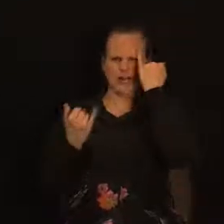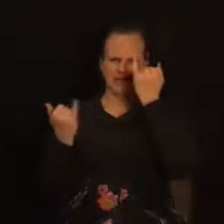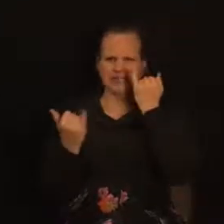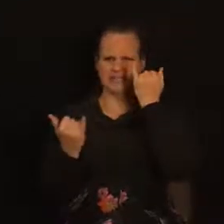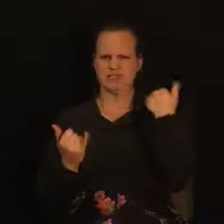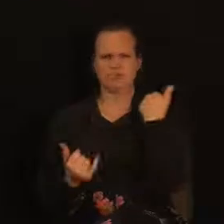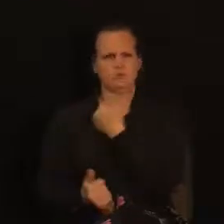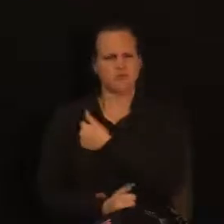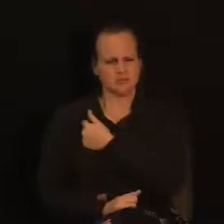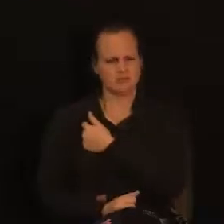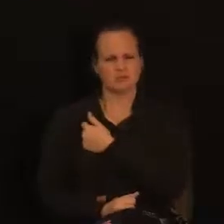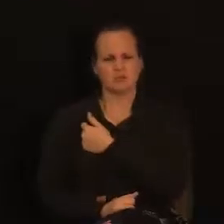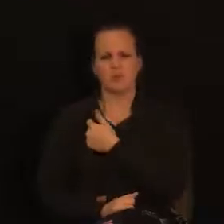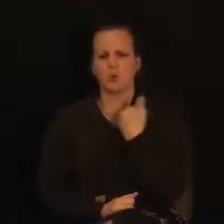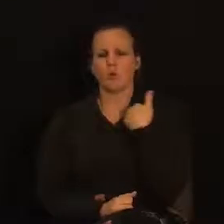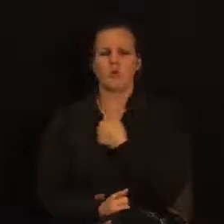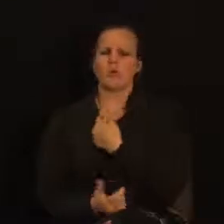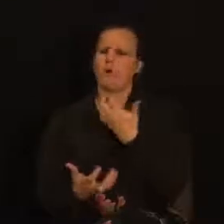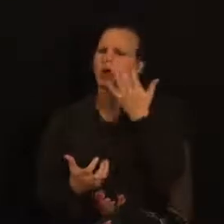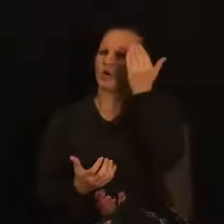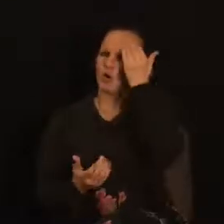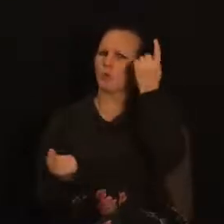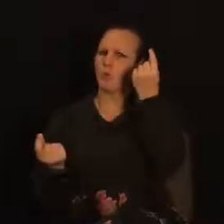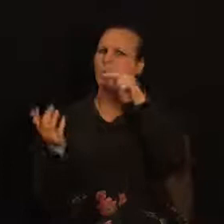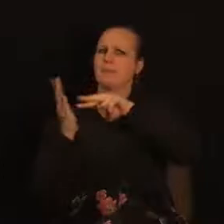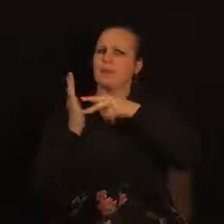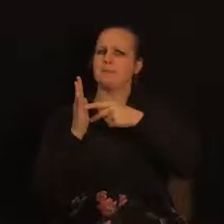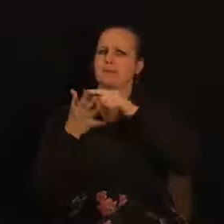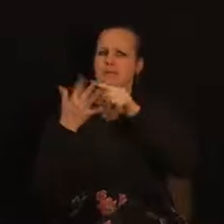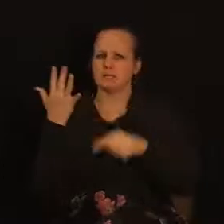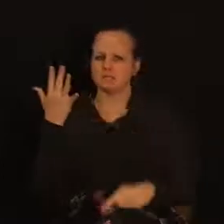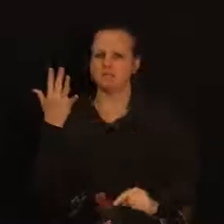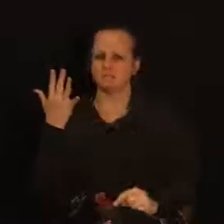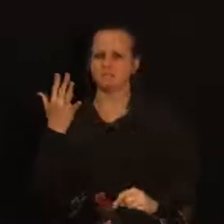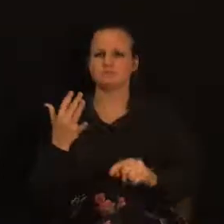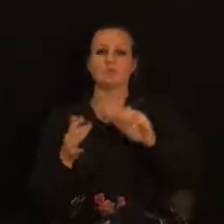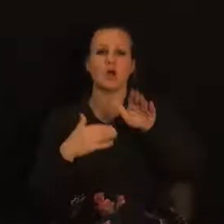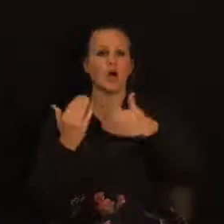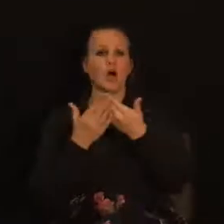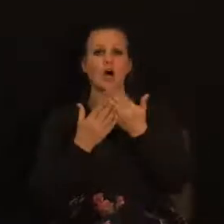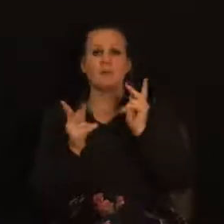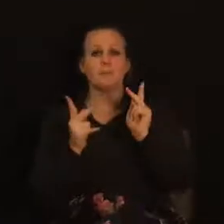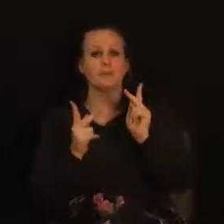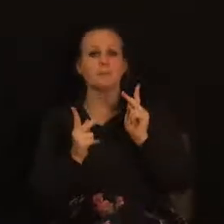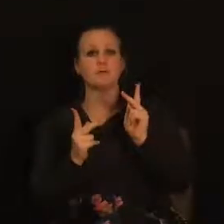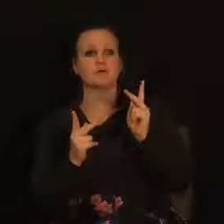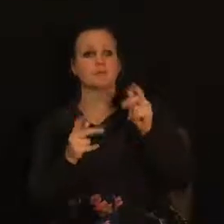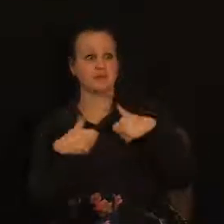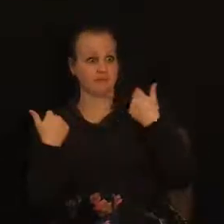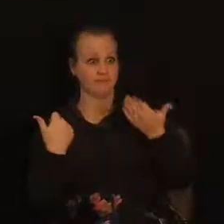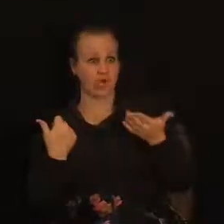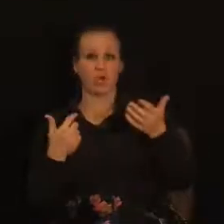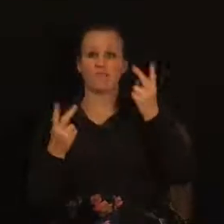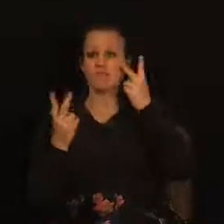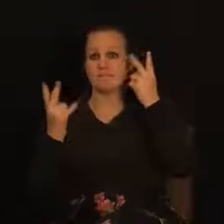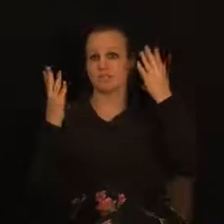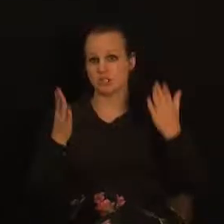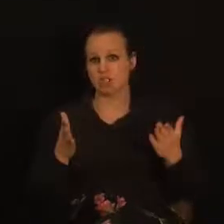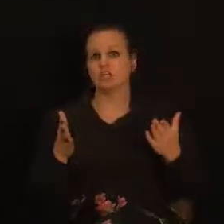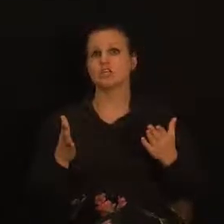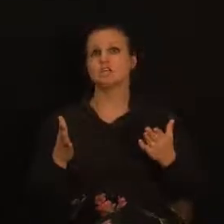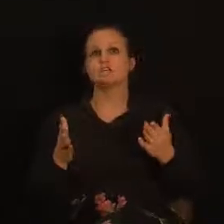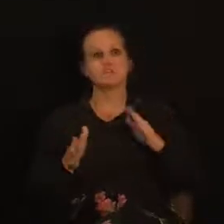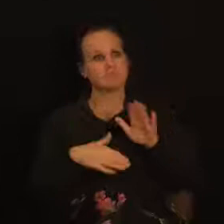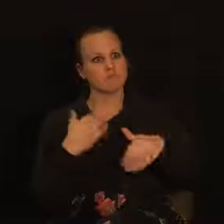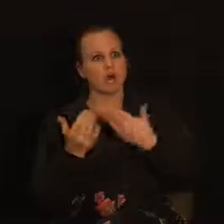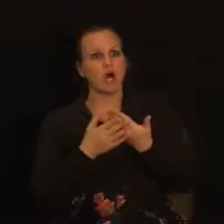mean. Now all the Athenians and the strangers visiting there used to spend their time in nothing other than telling and hearing something